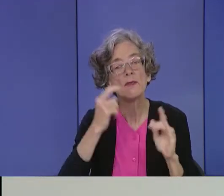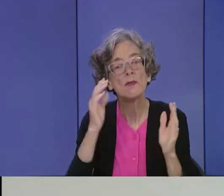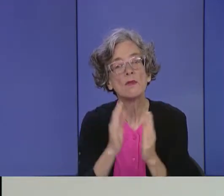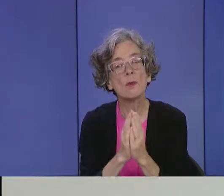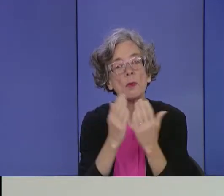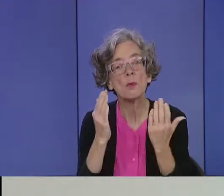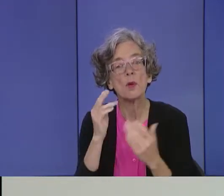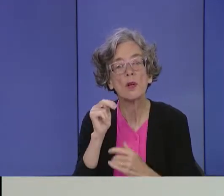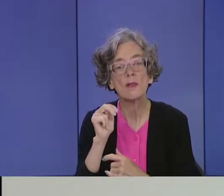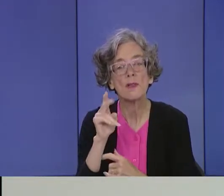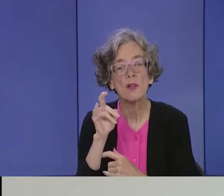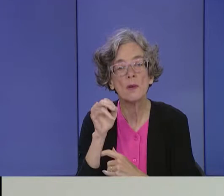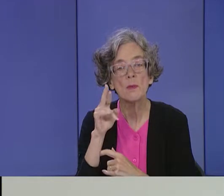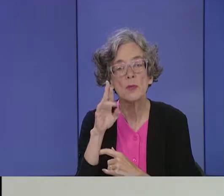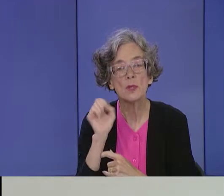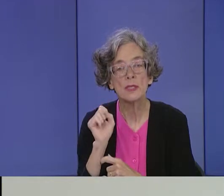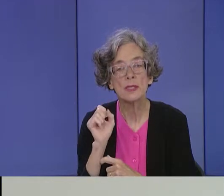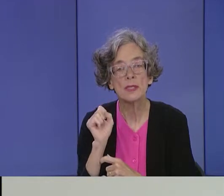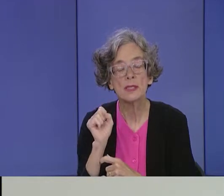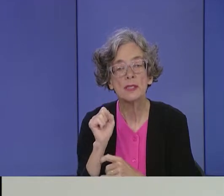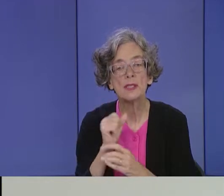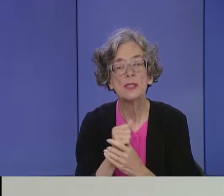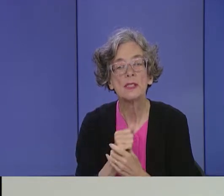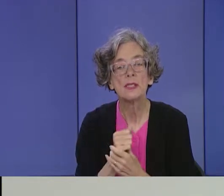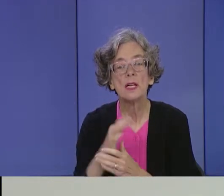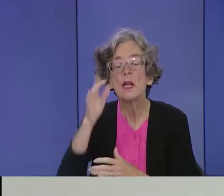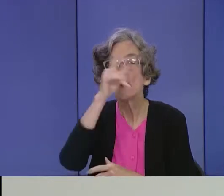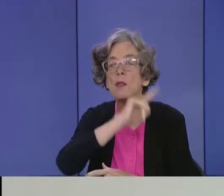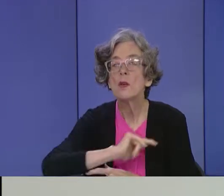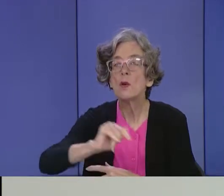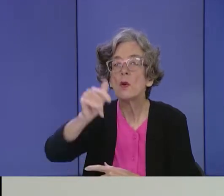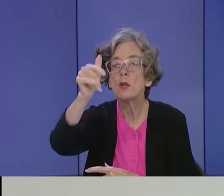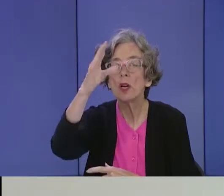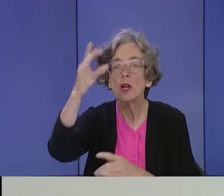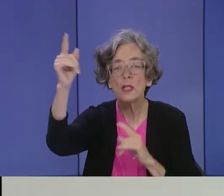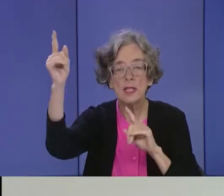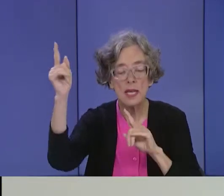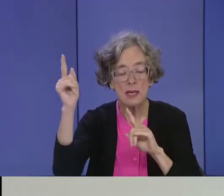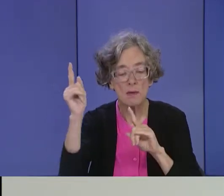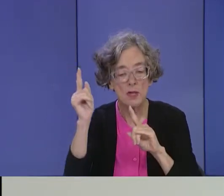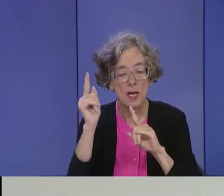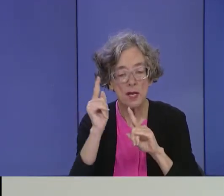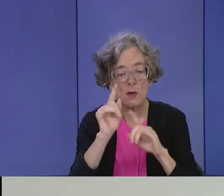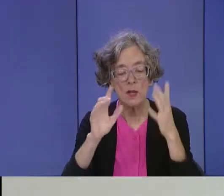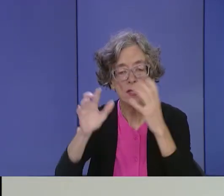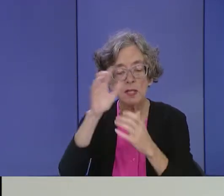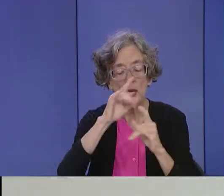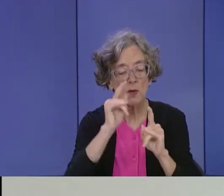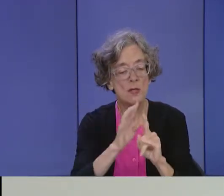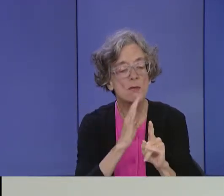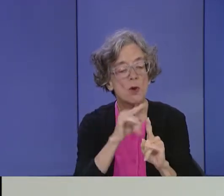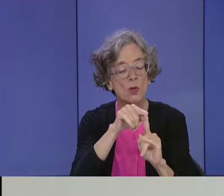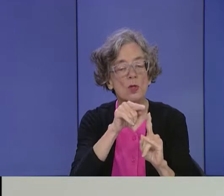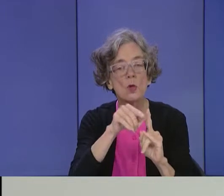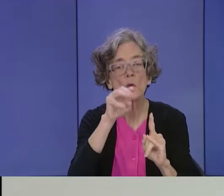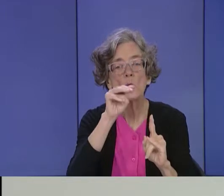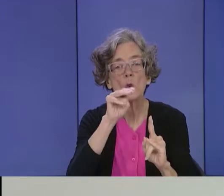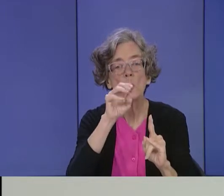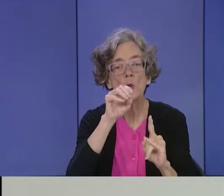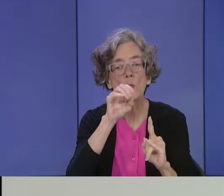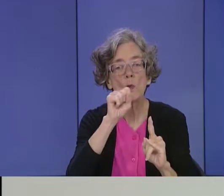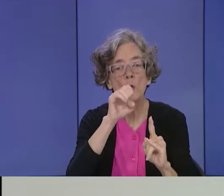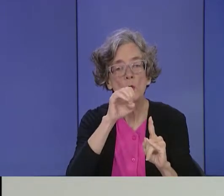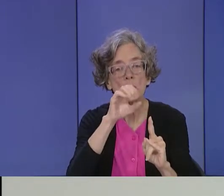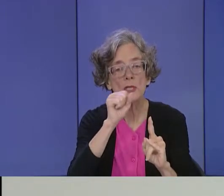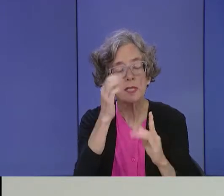A reading from the book of Numbers. The Lord came down on the cloud and spoke to Moses, taking some